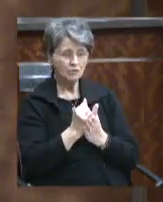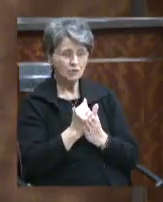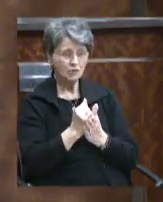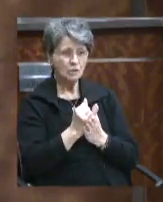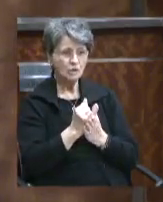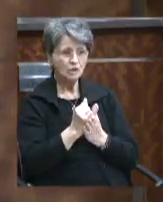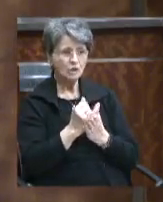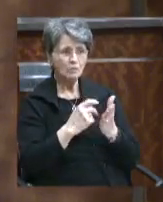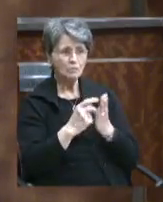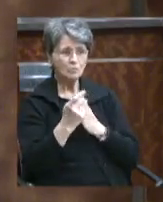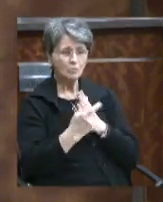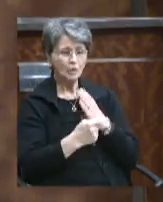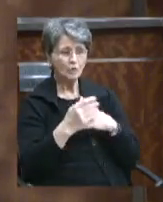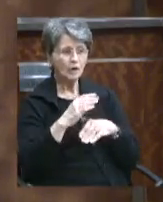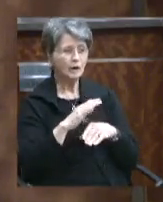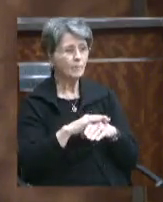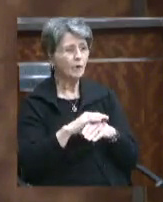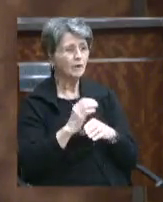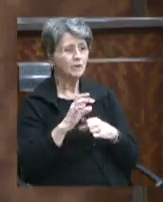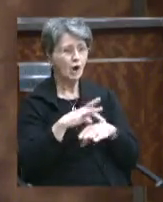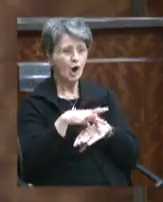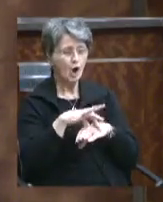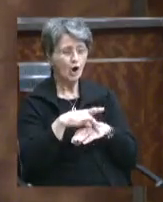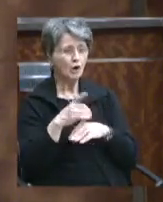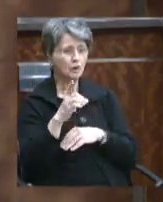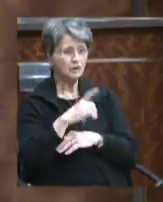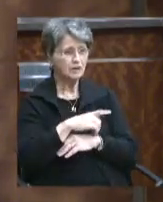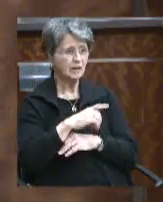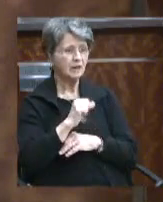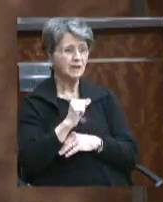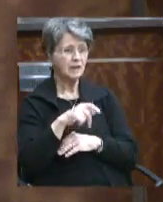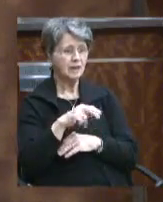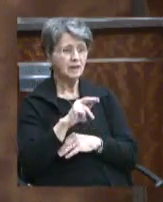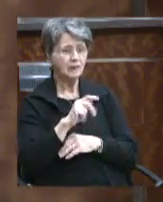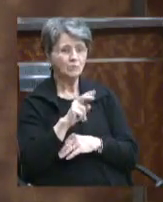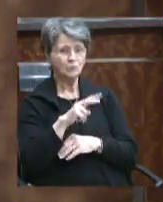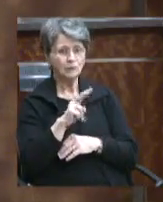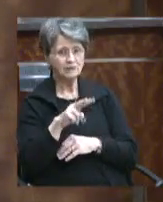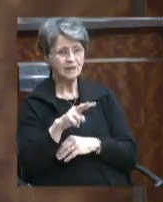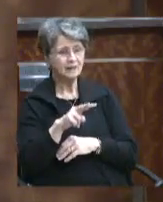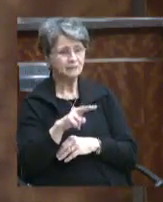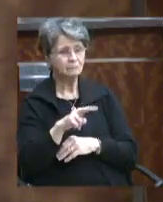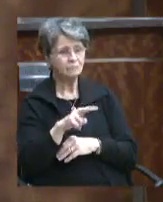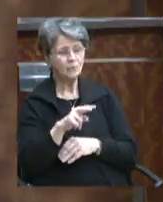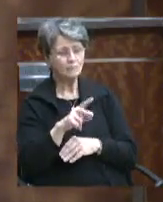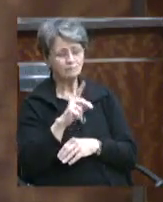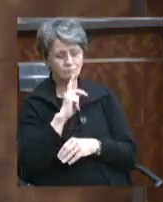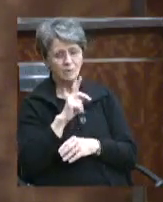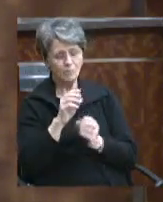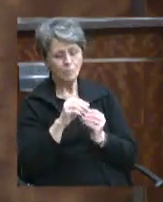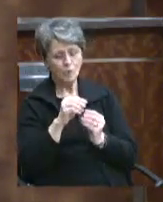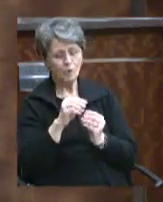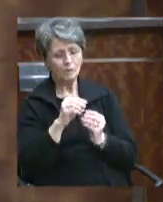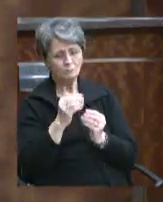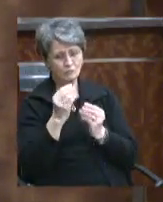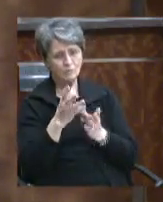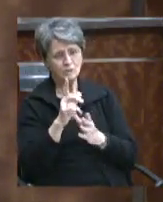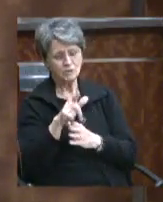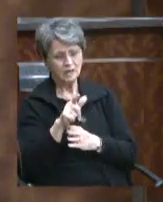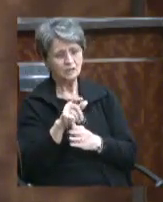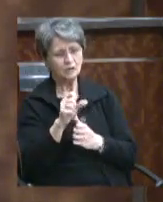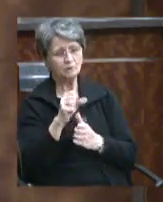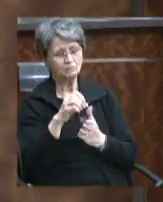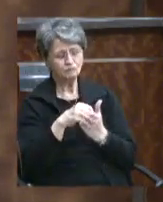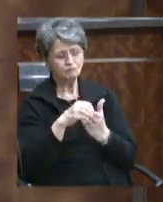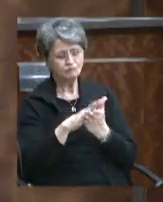April 22nd. Details will be announced, but mark your calendars for that event. We plan to